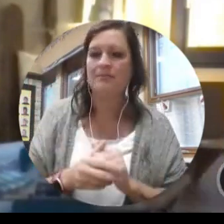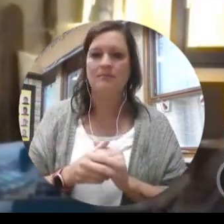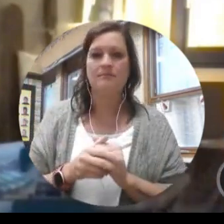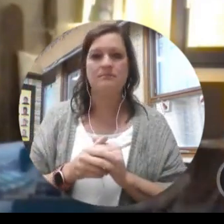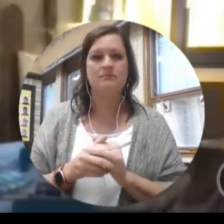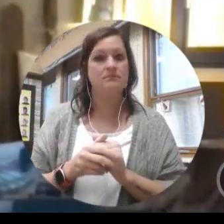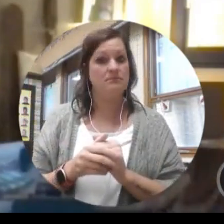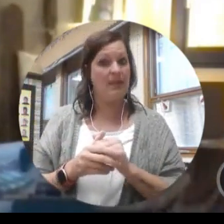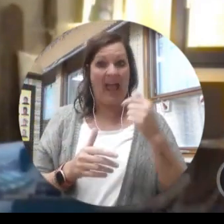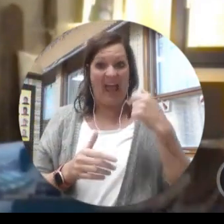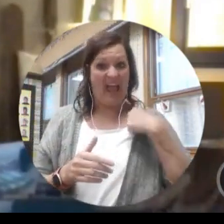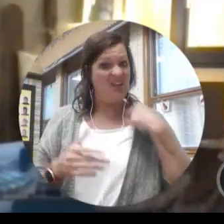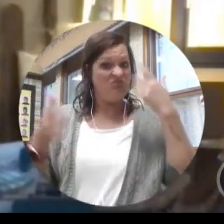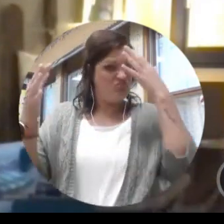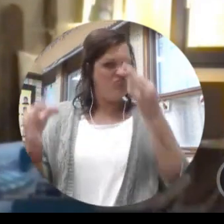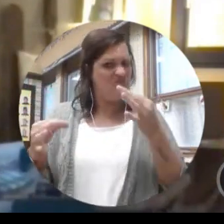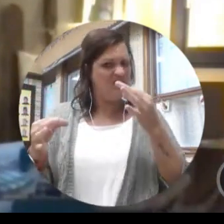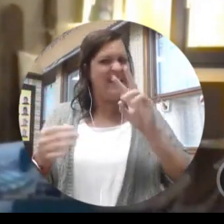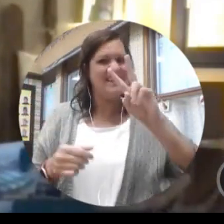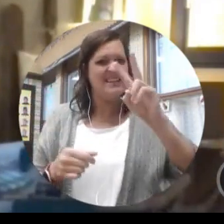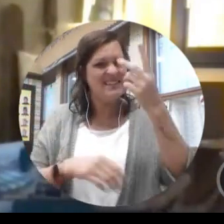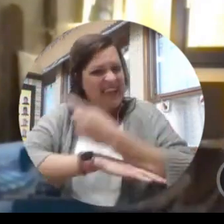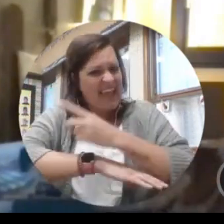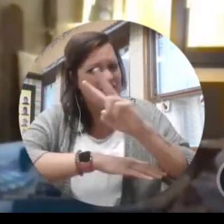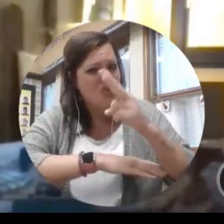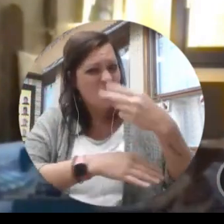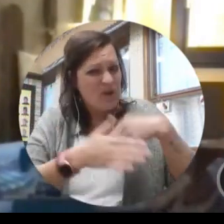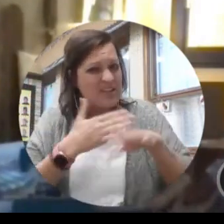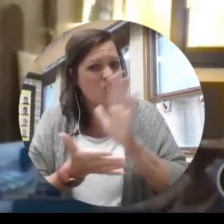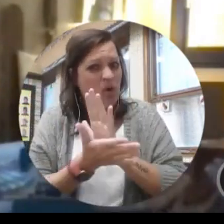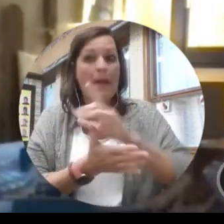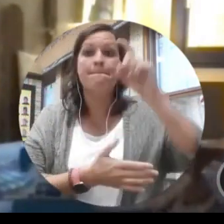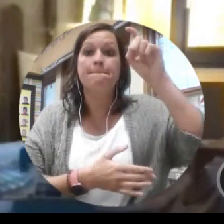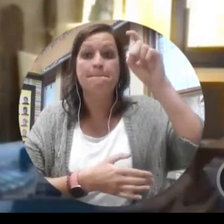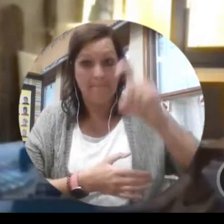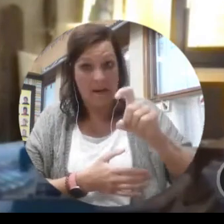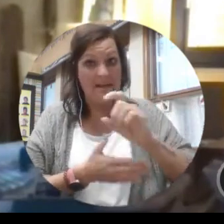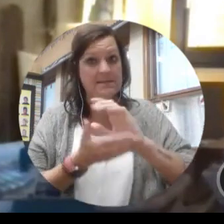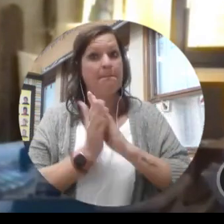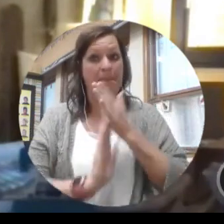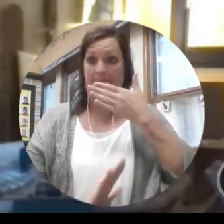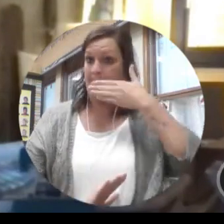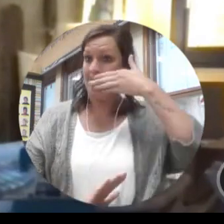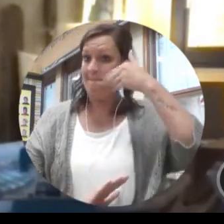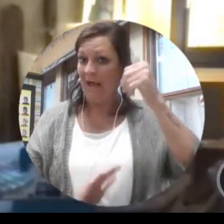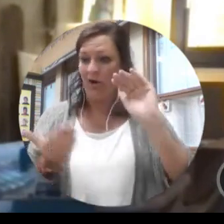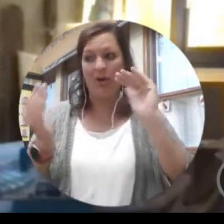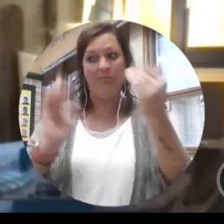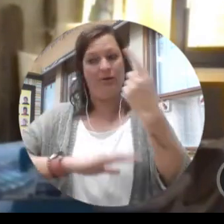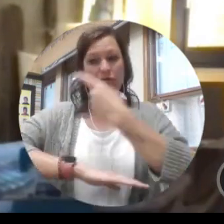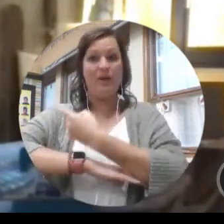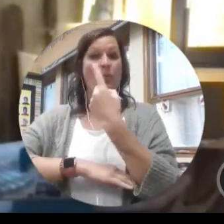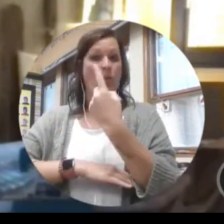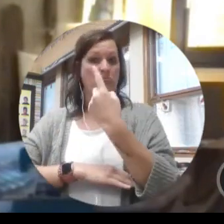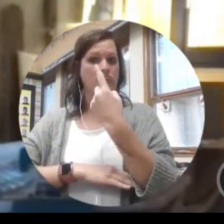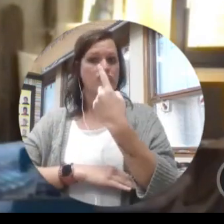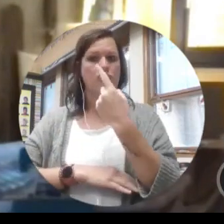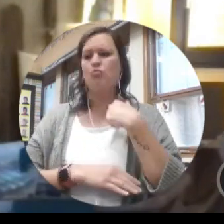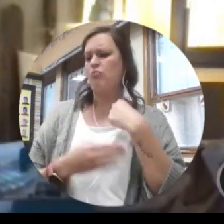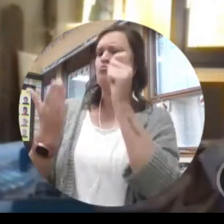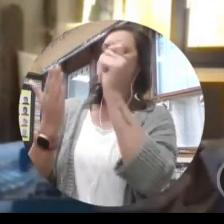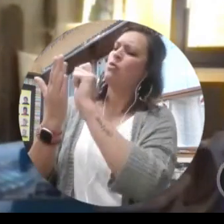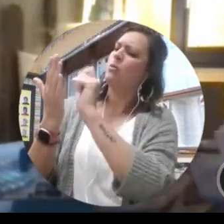second day of school better than the first. To help me keep going, I made a list in my assignment notebook of all the things that would be easier on the second